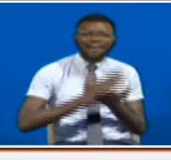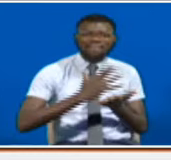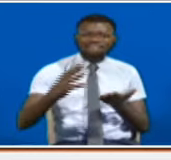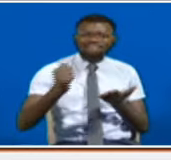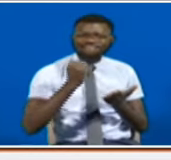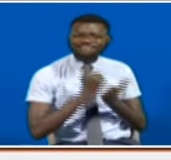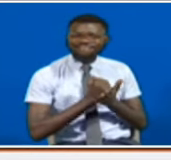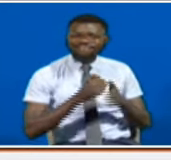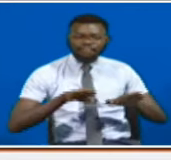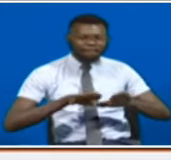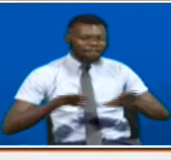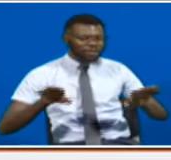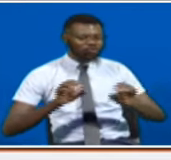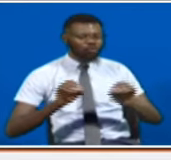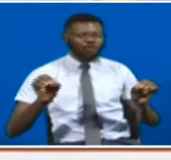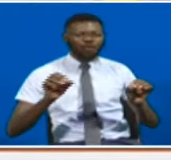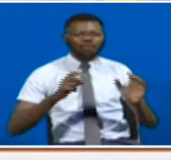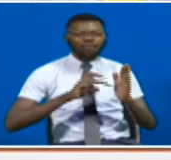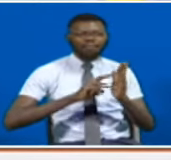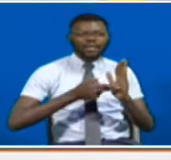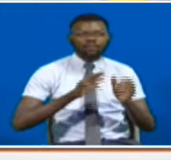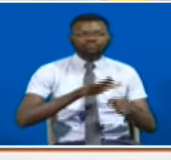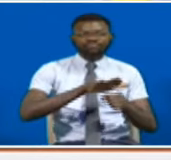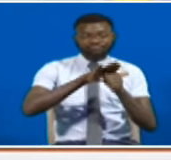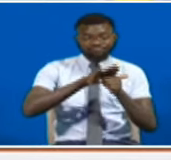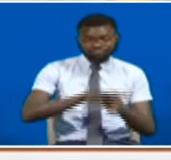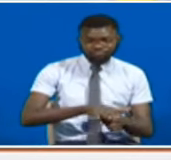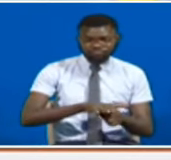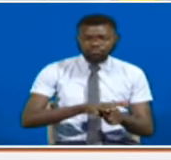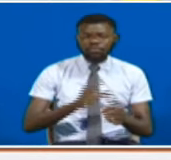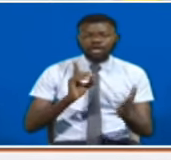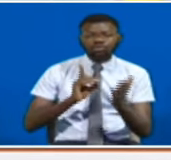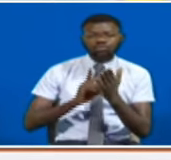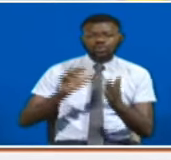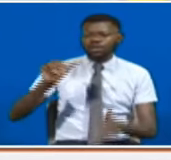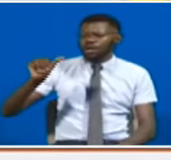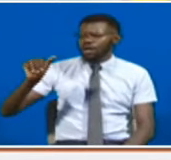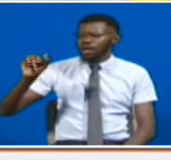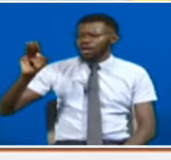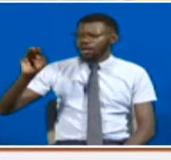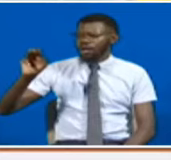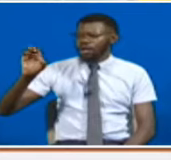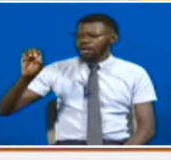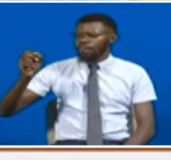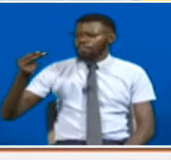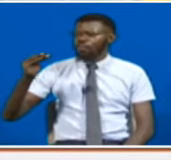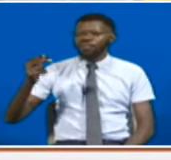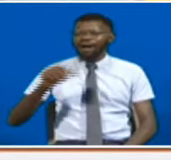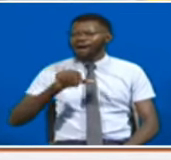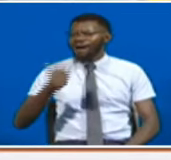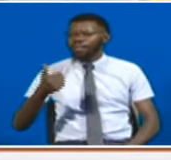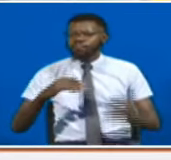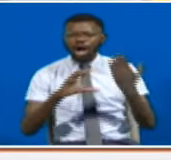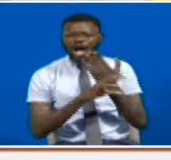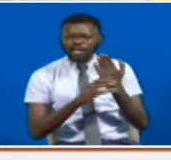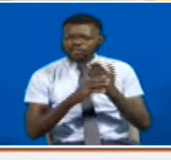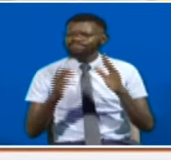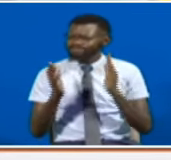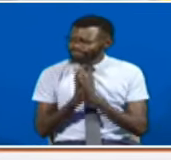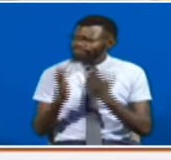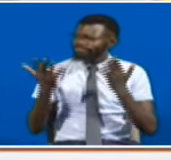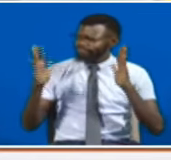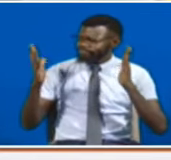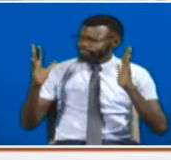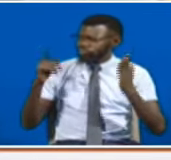discriminatory and oppressive. They argue that Dr. Amoth is celebrated widely for his expertise that even earned him